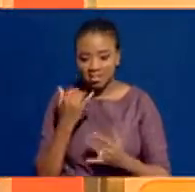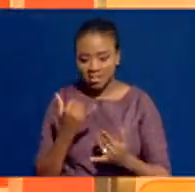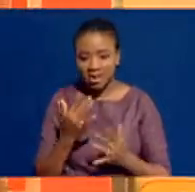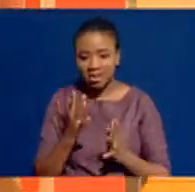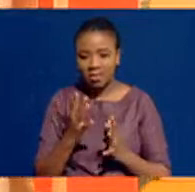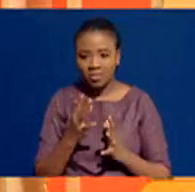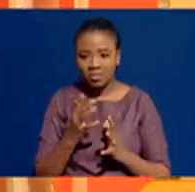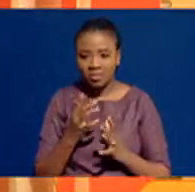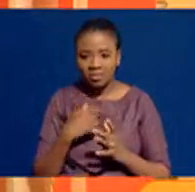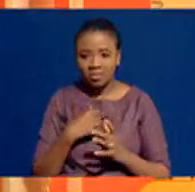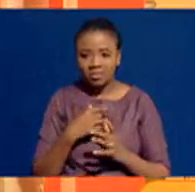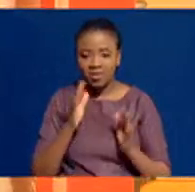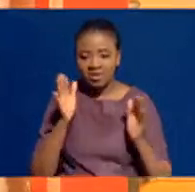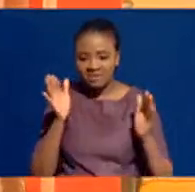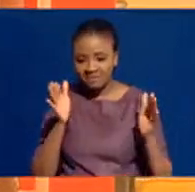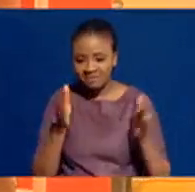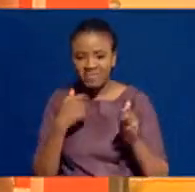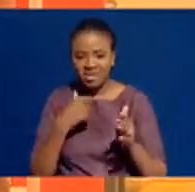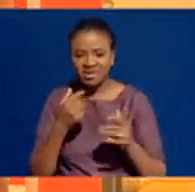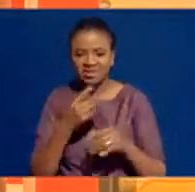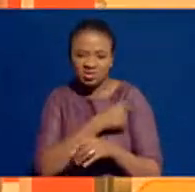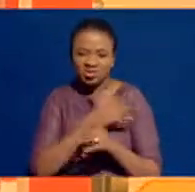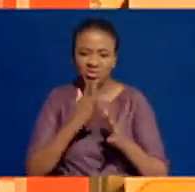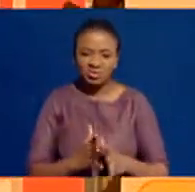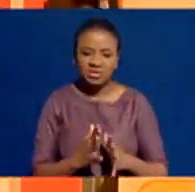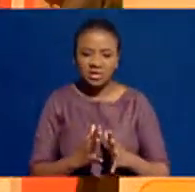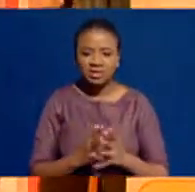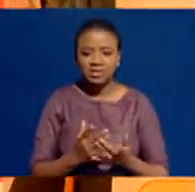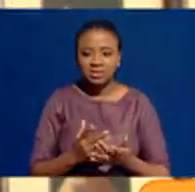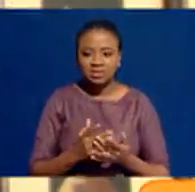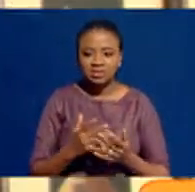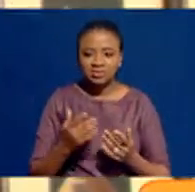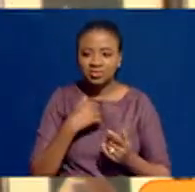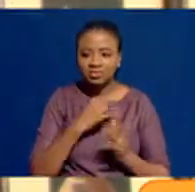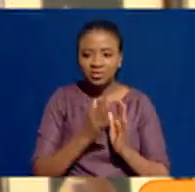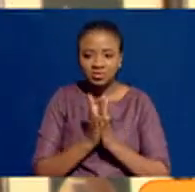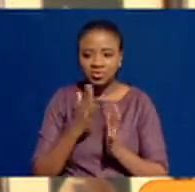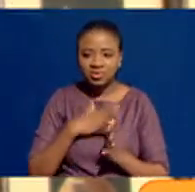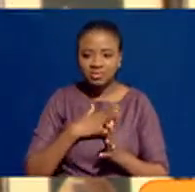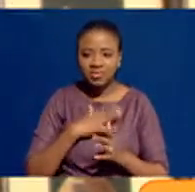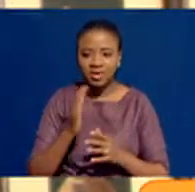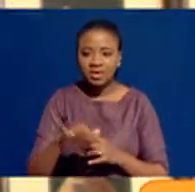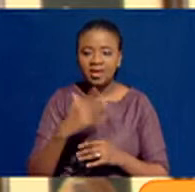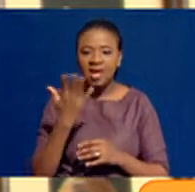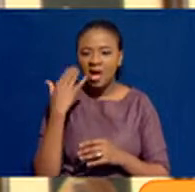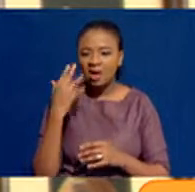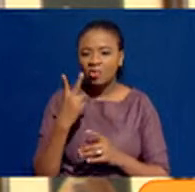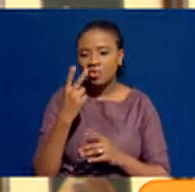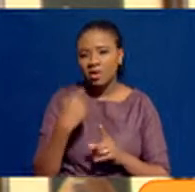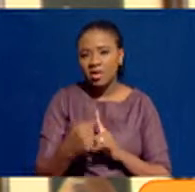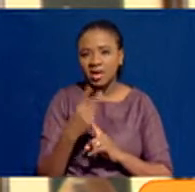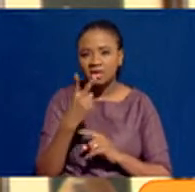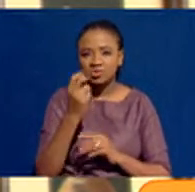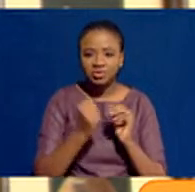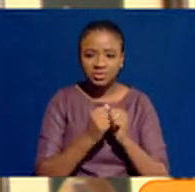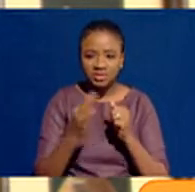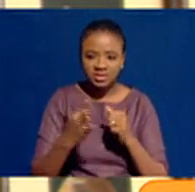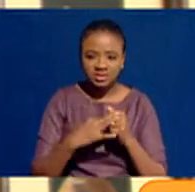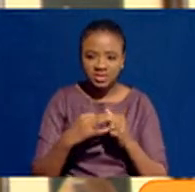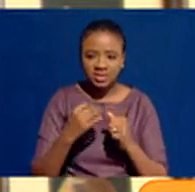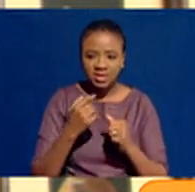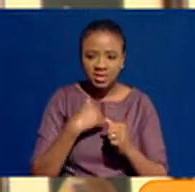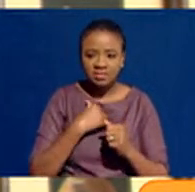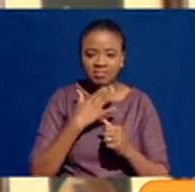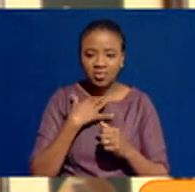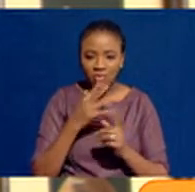to the oncology space. Yeah, so this is my journey. Sometime in 2018, when I was about to